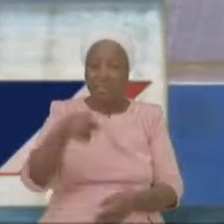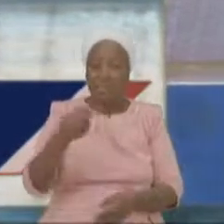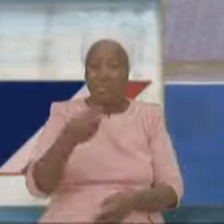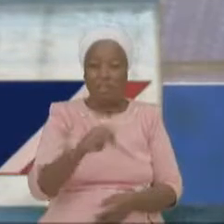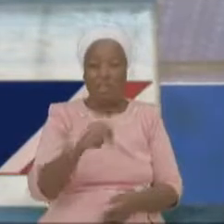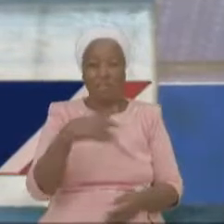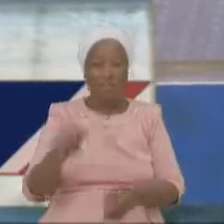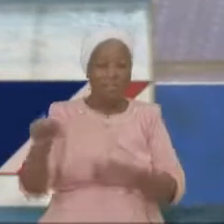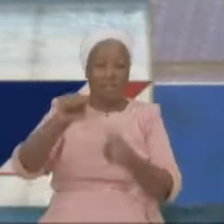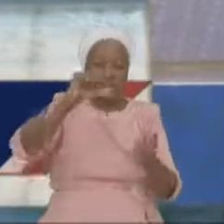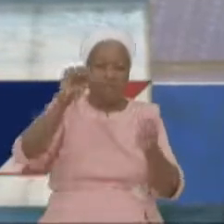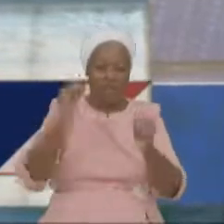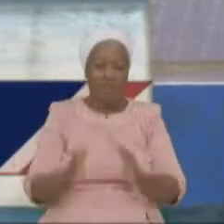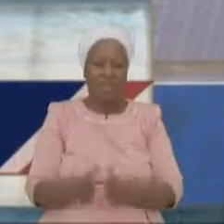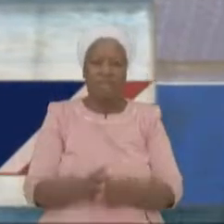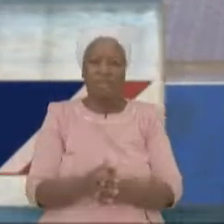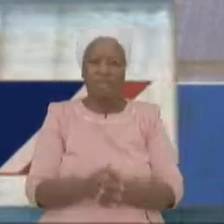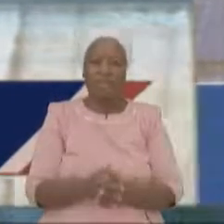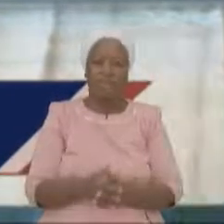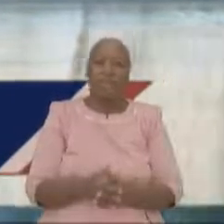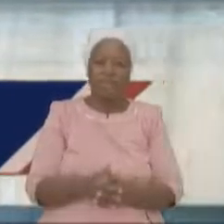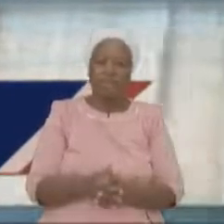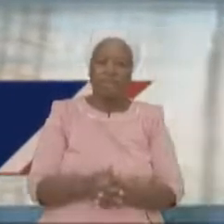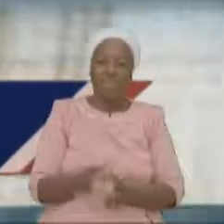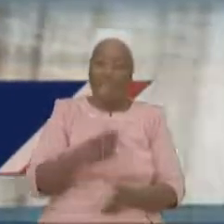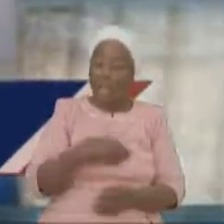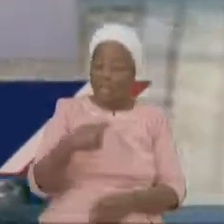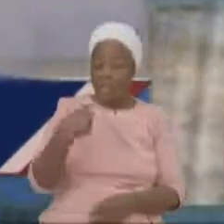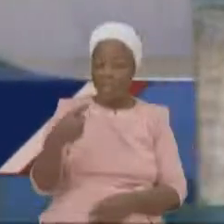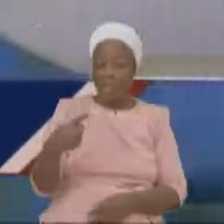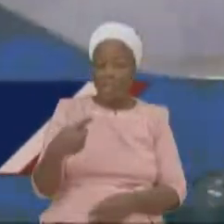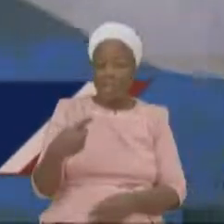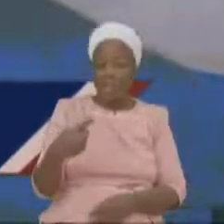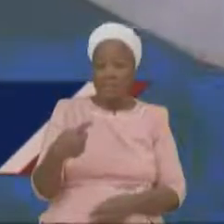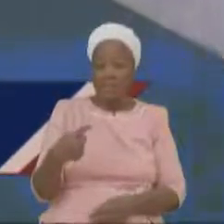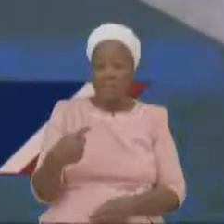John the Baptist, and said